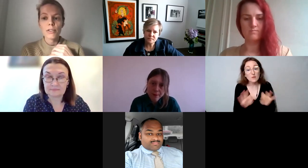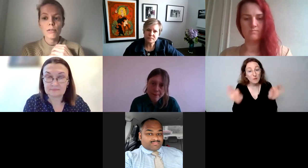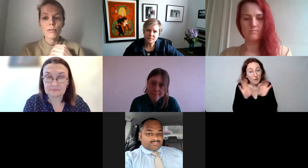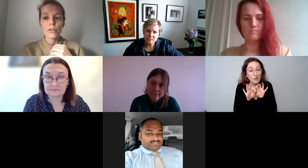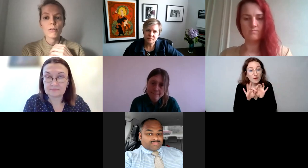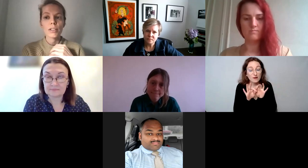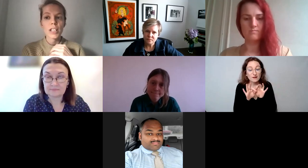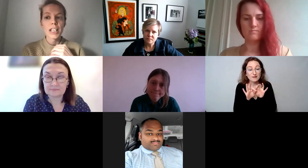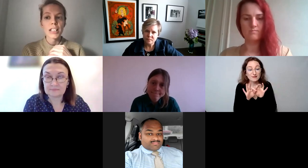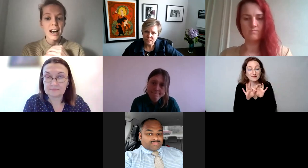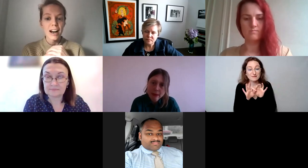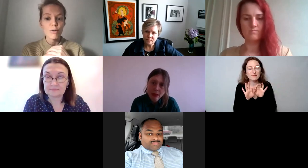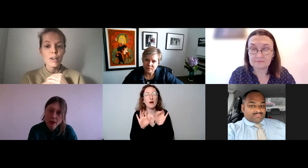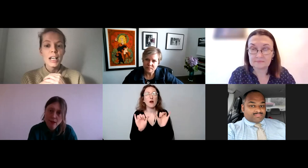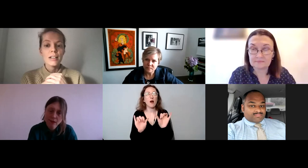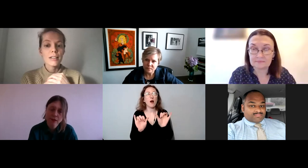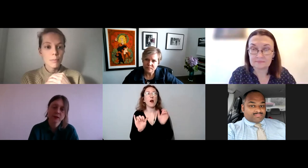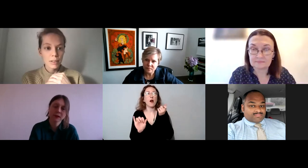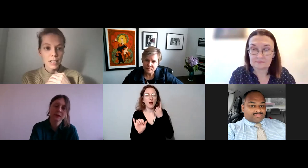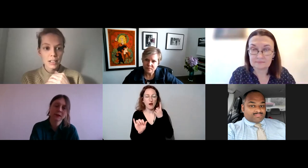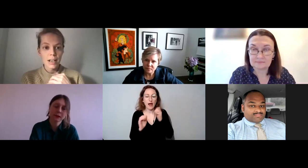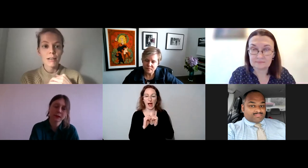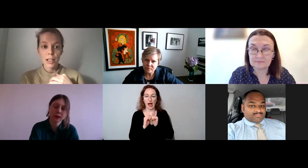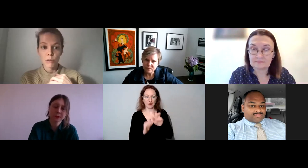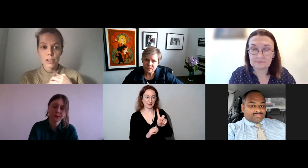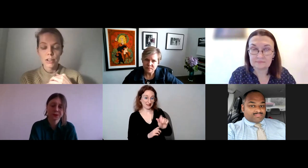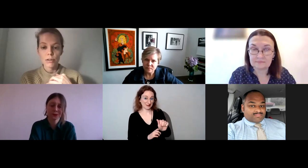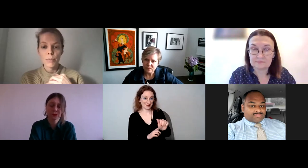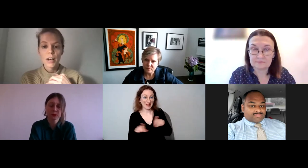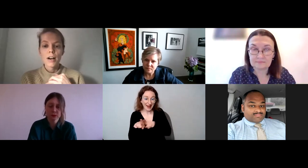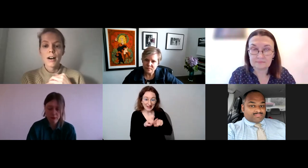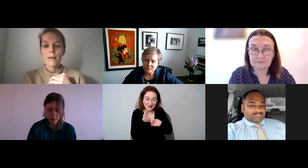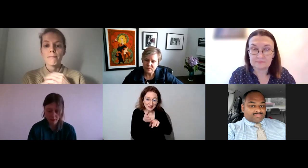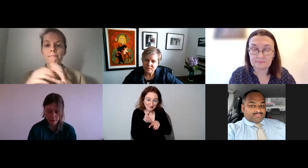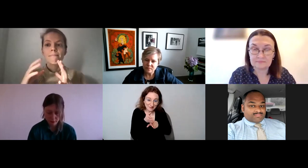important to understand how disability as a minority group,